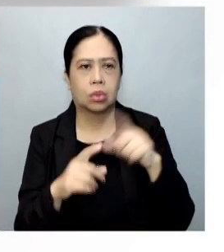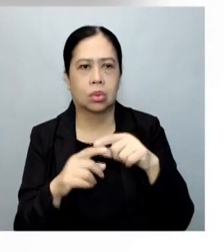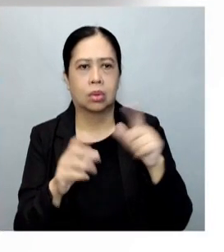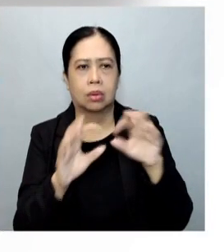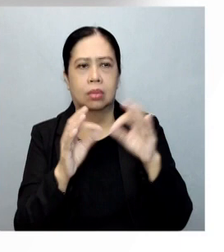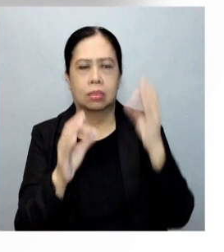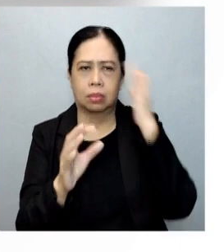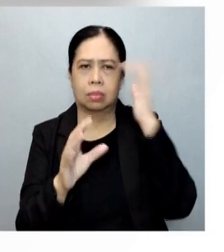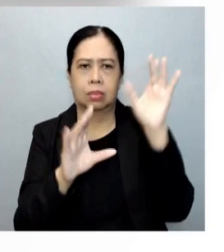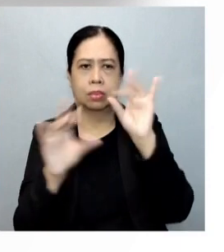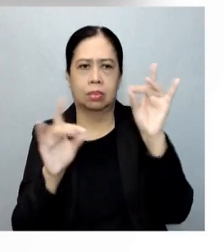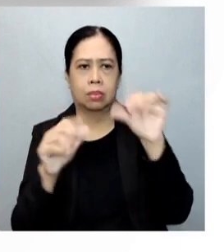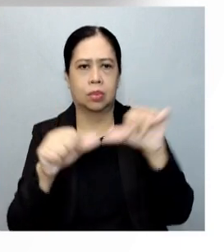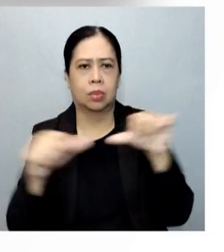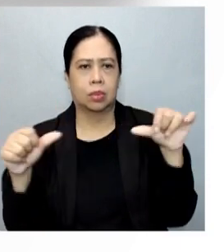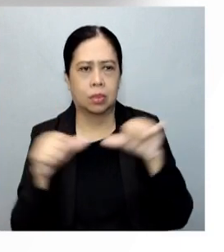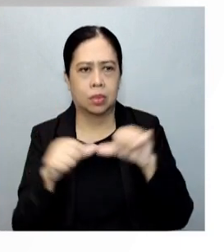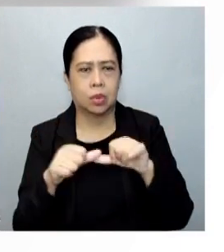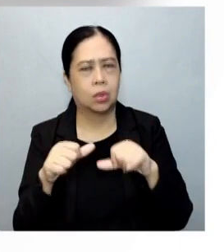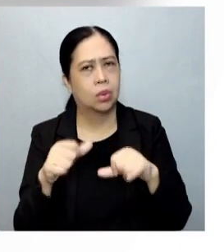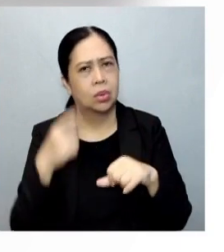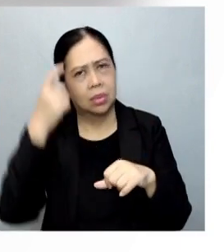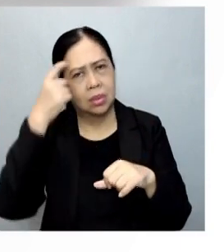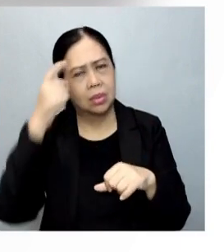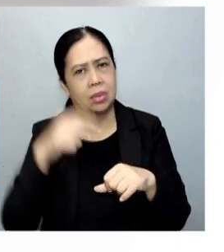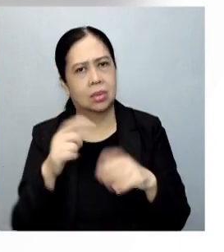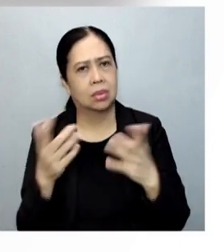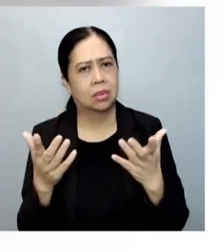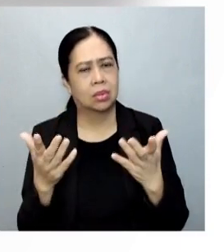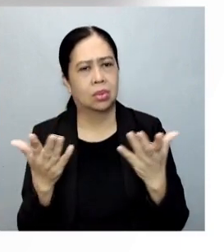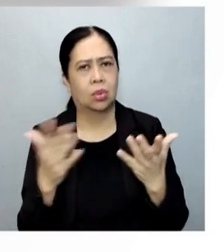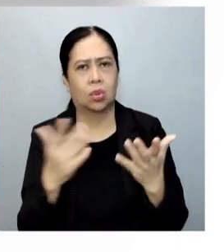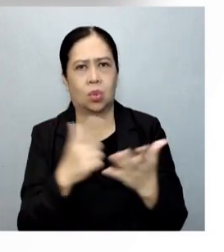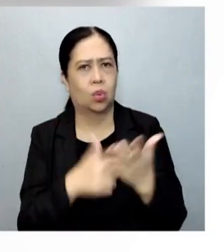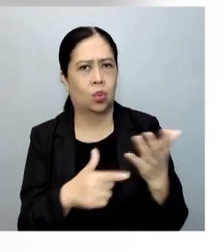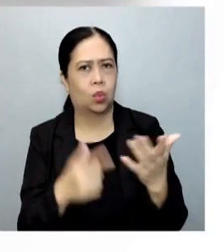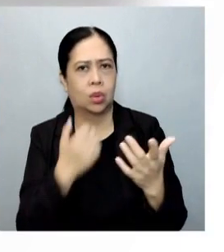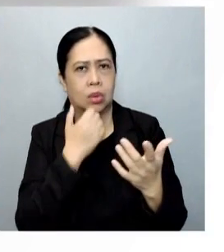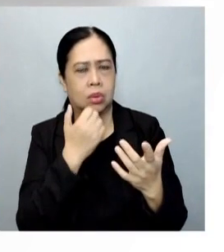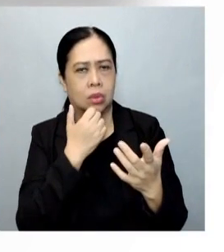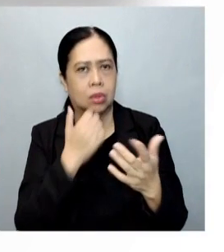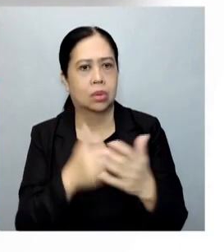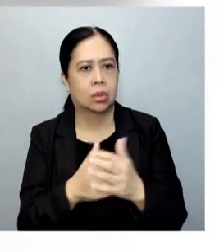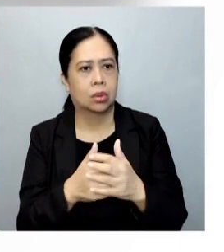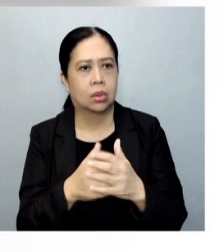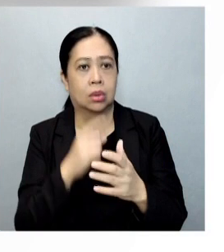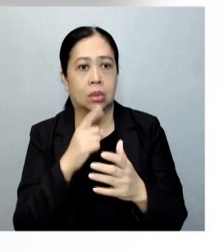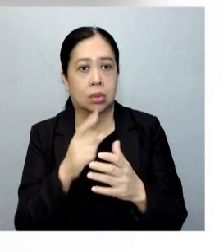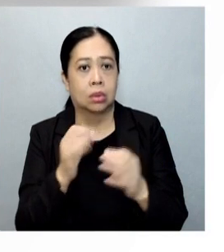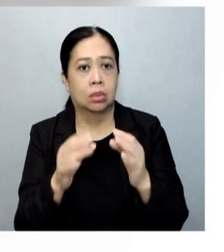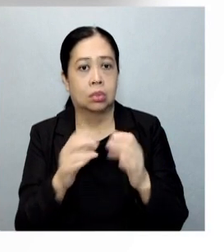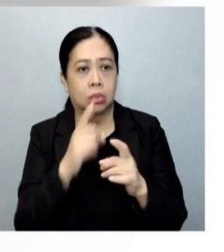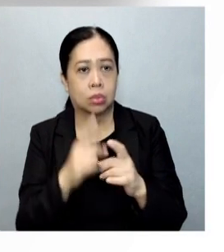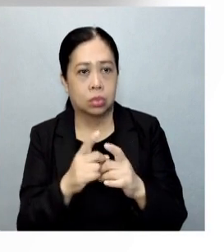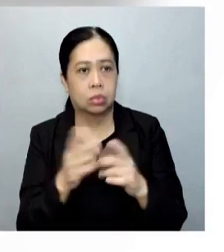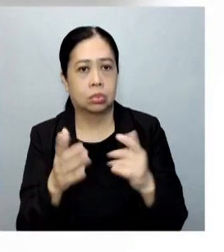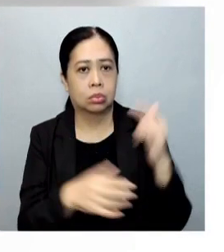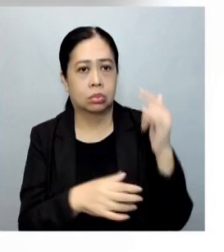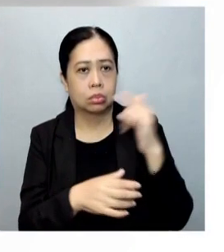sa area. Kaya hindi natin maintindihan ngayon kung what process. Actually, po, pag sigurado certified